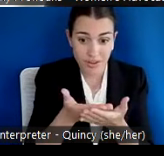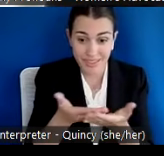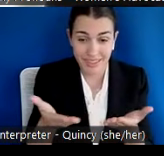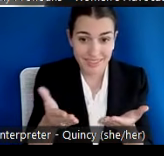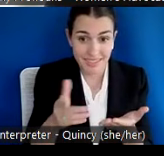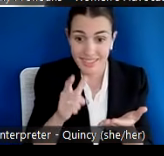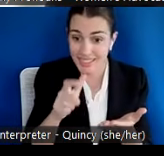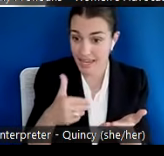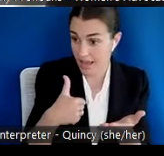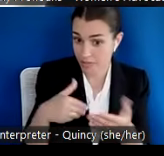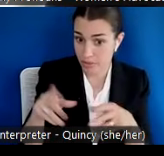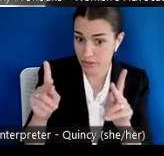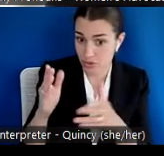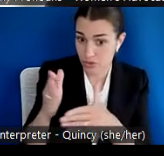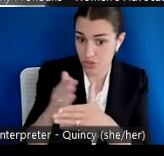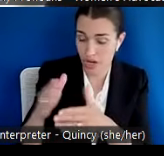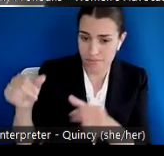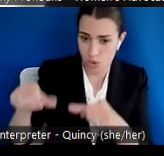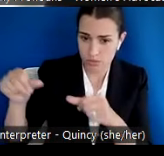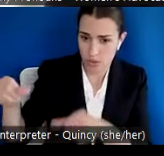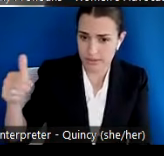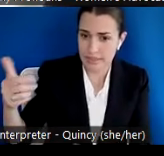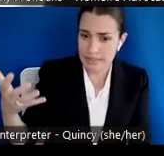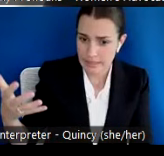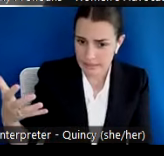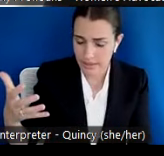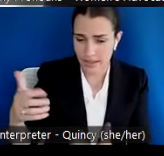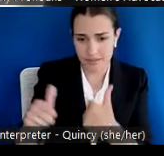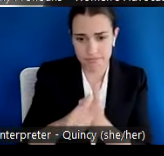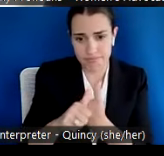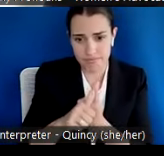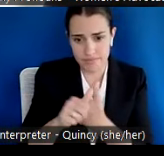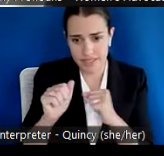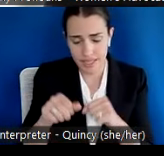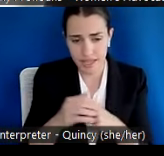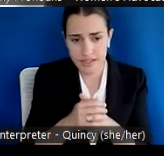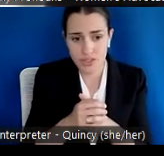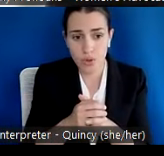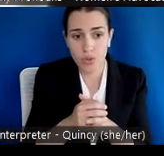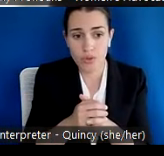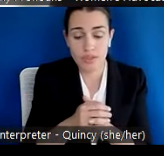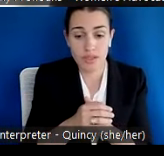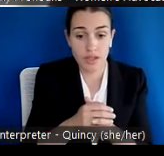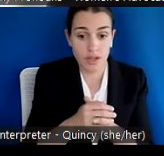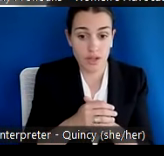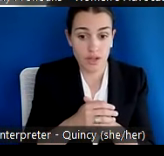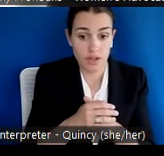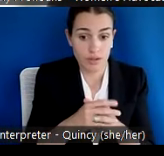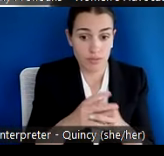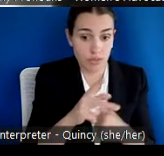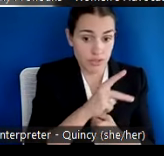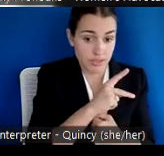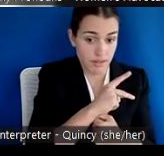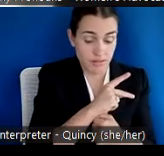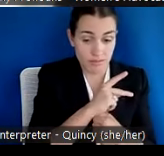permission or consent to share themselves. And so having these personal and professional relationships that are accepting of